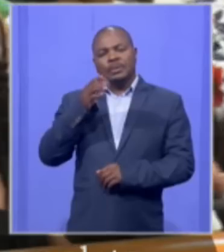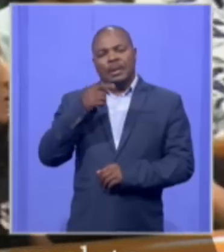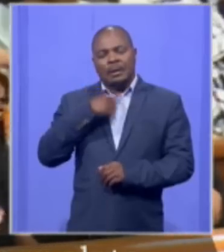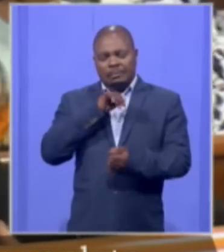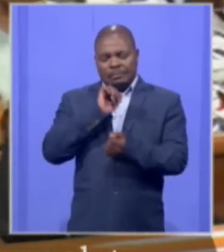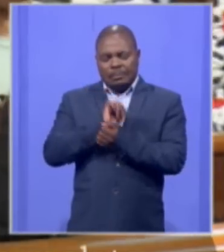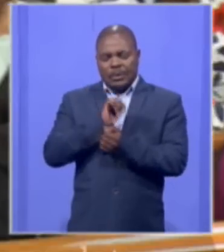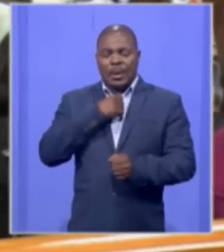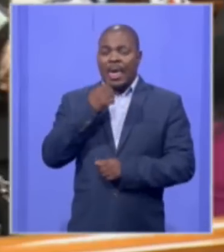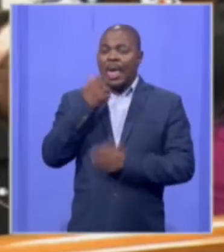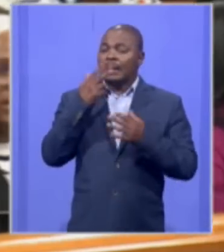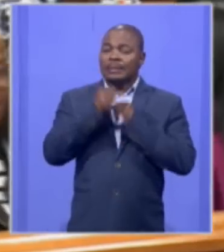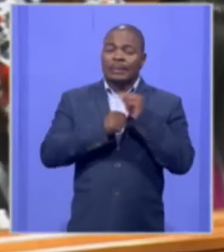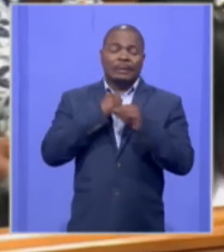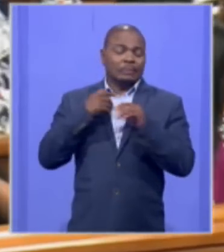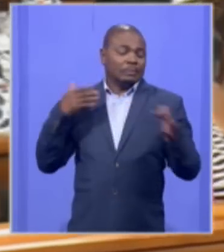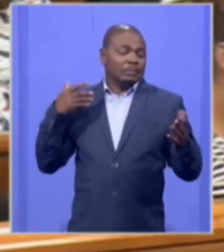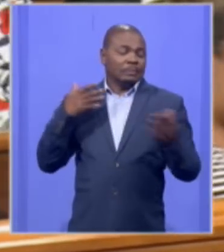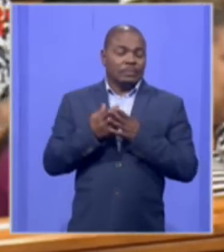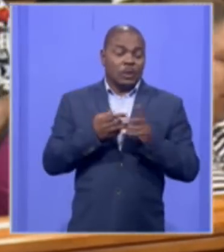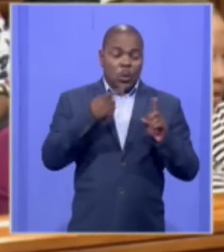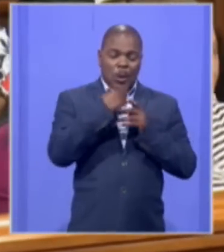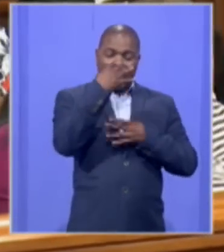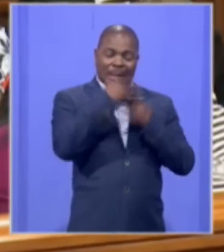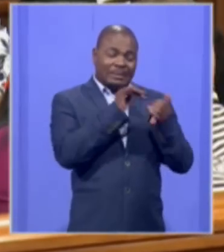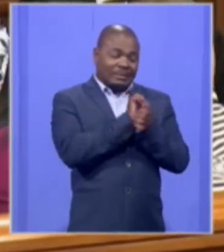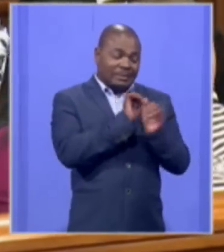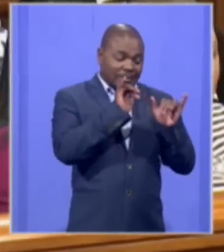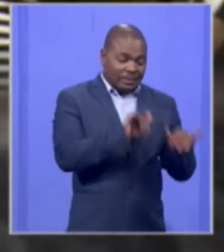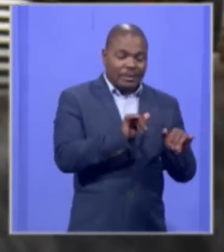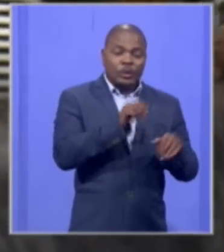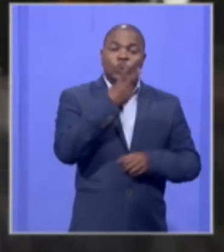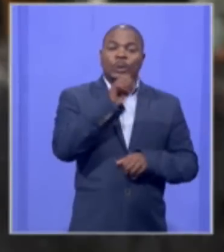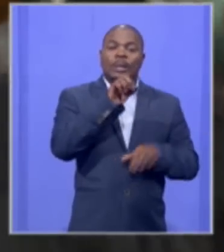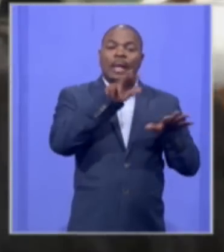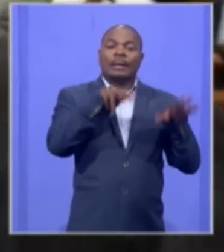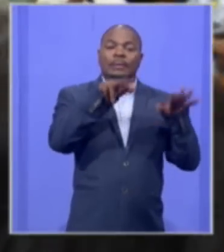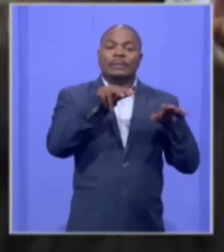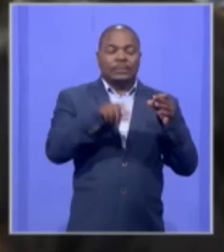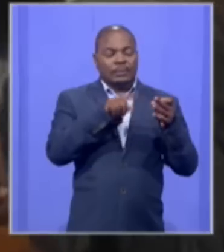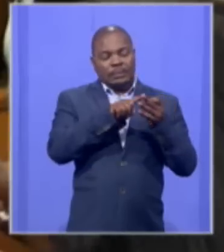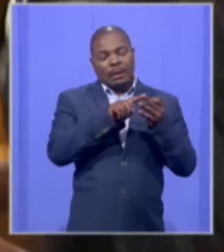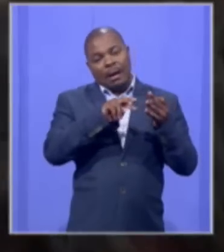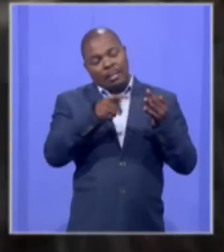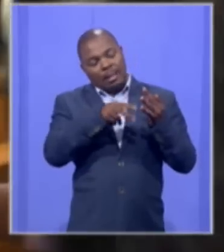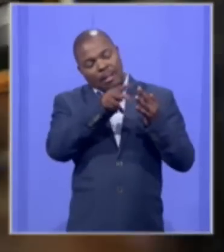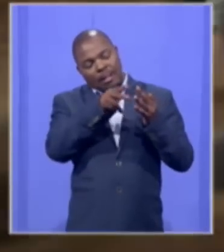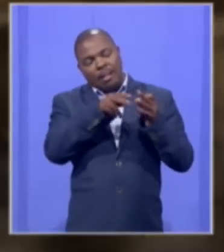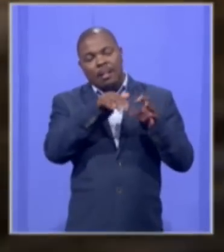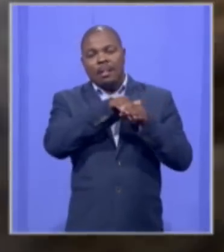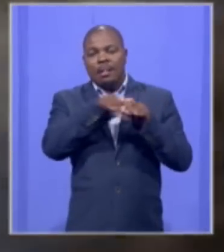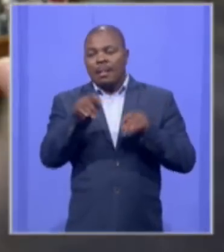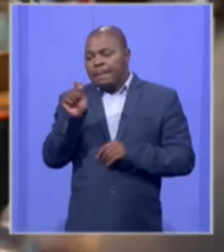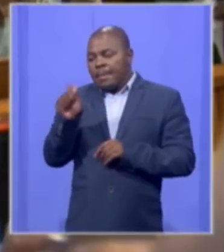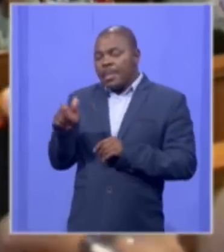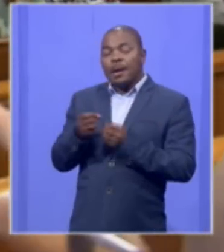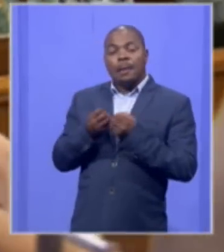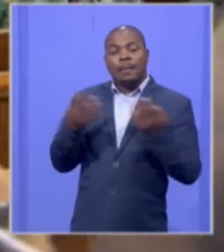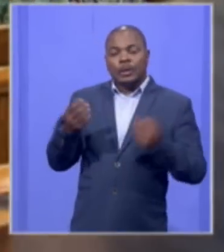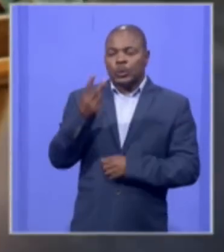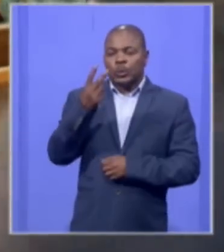8 years. Omotoso e sale a eba ntlwana le Suisse go tloga ka 2018 mo le balatofatšwa ka ena ba be ba tšwile ka peile ya diranta tše dikete